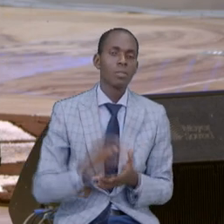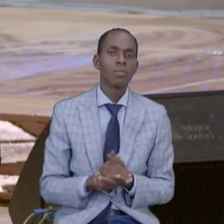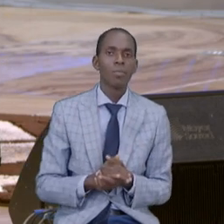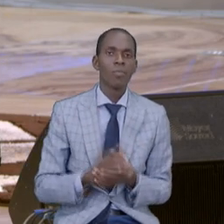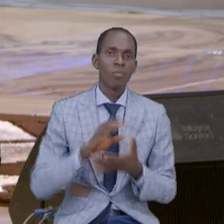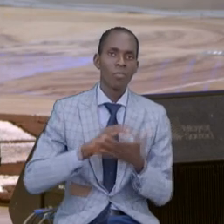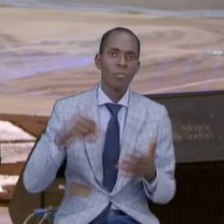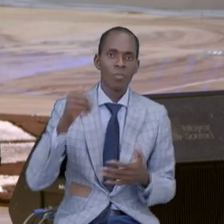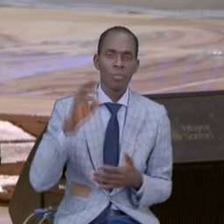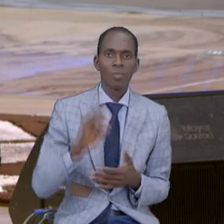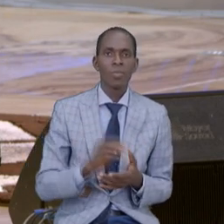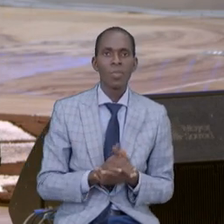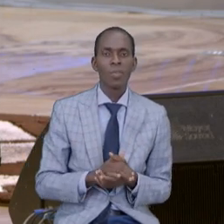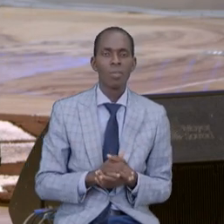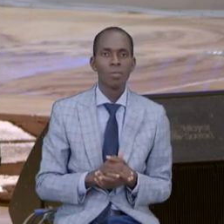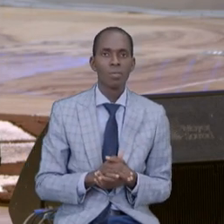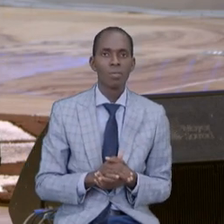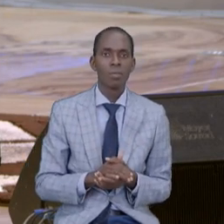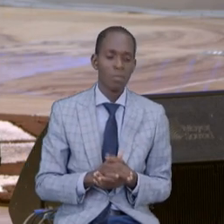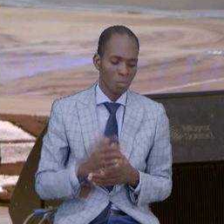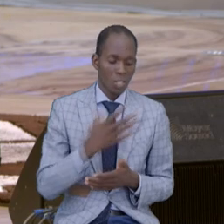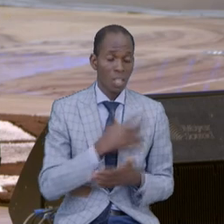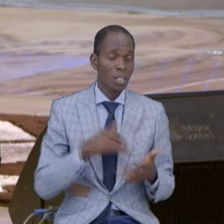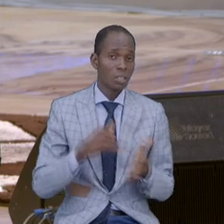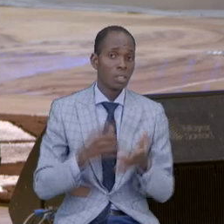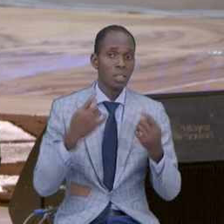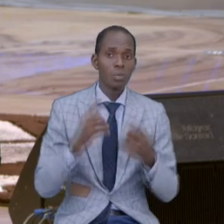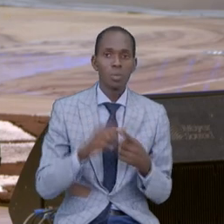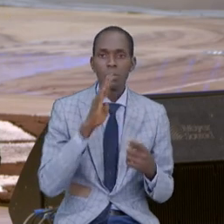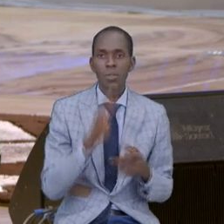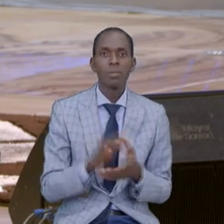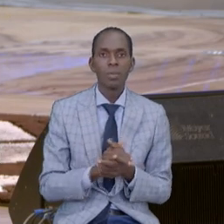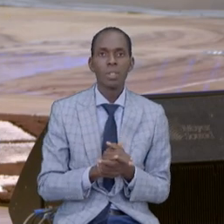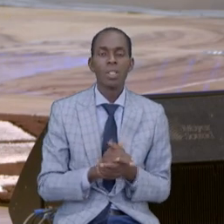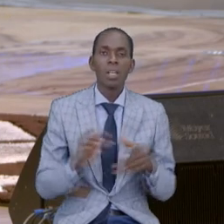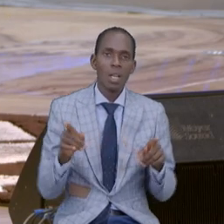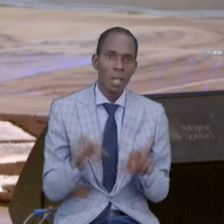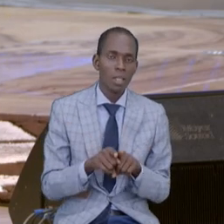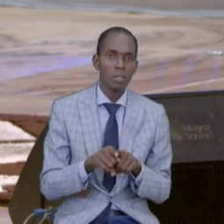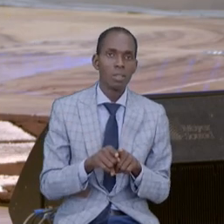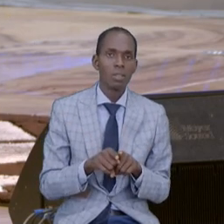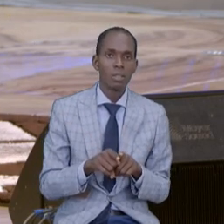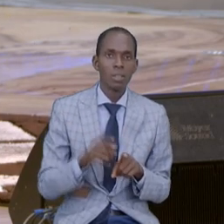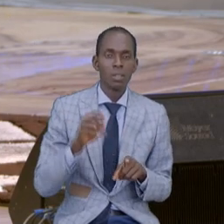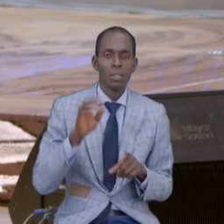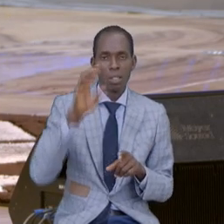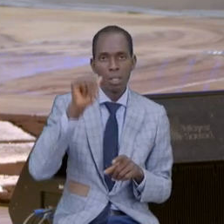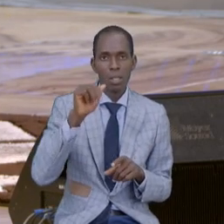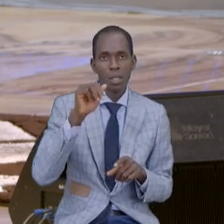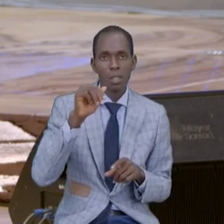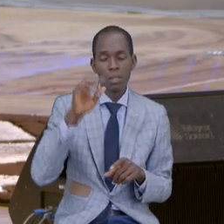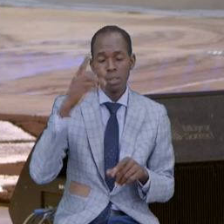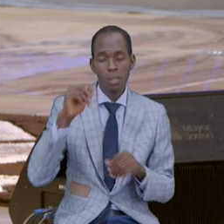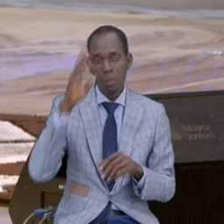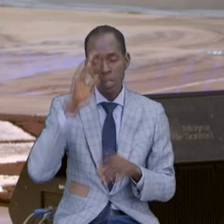verse 16, and it came to pass, as he talked with him, that the